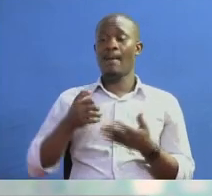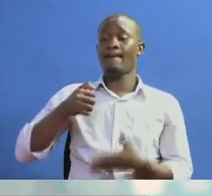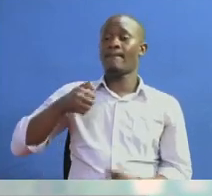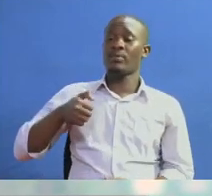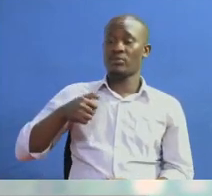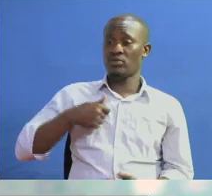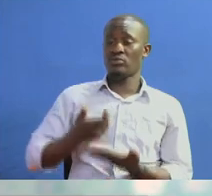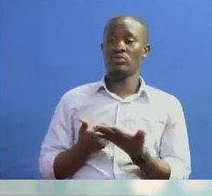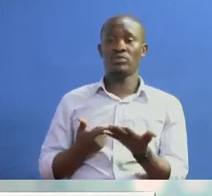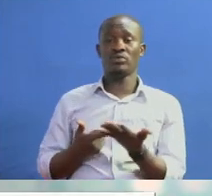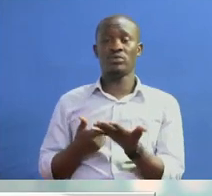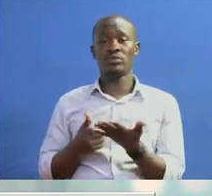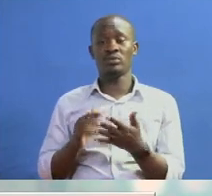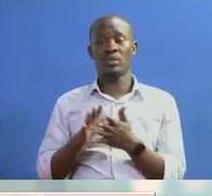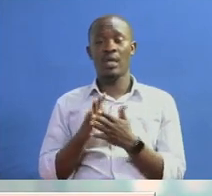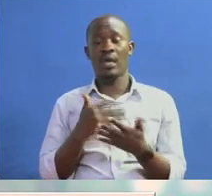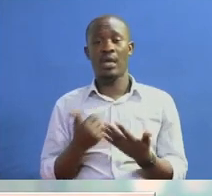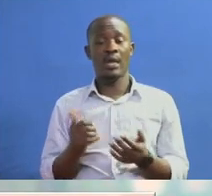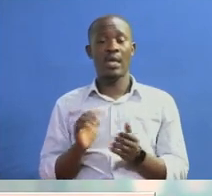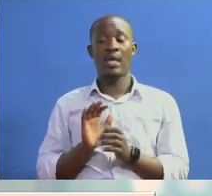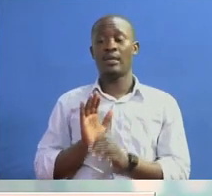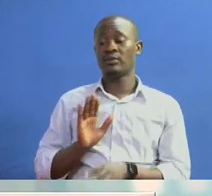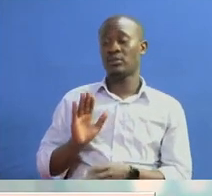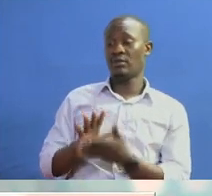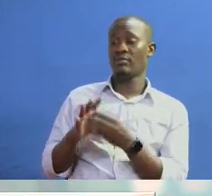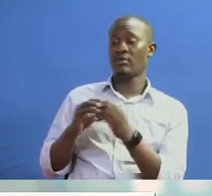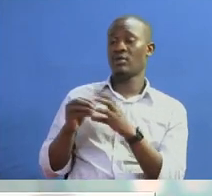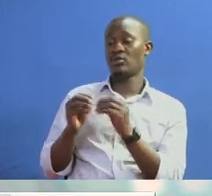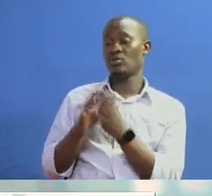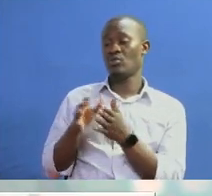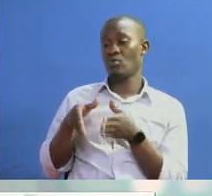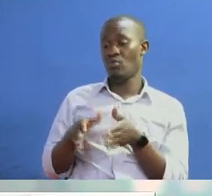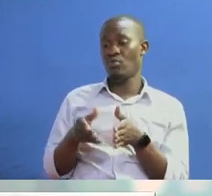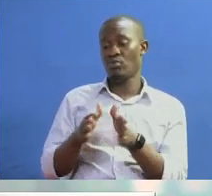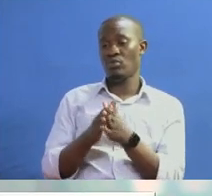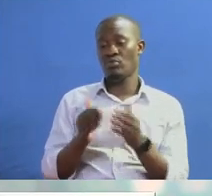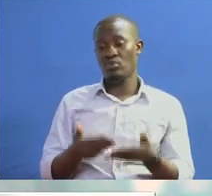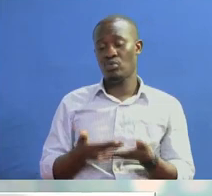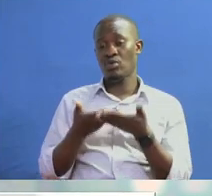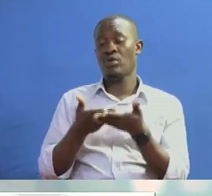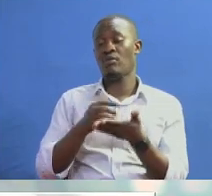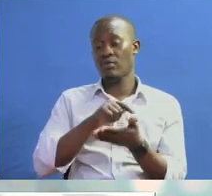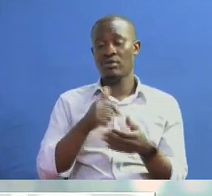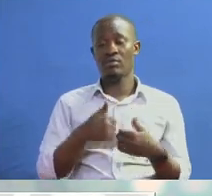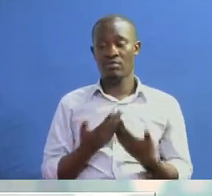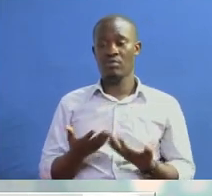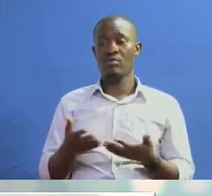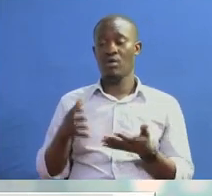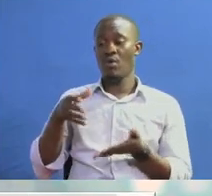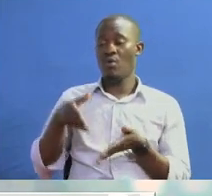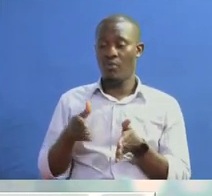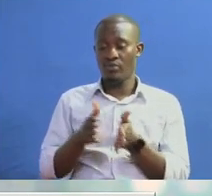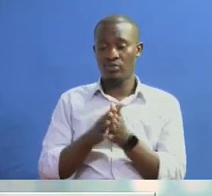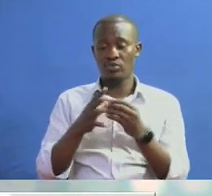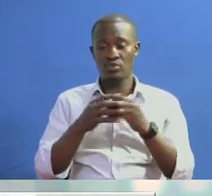on technology and self-creation opportunities for us, it will give us an opportunity to create